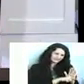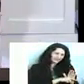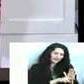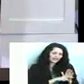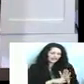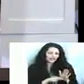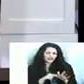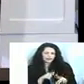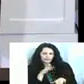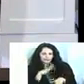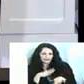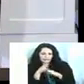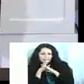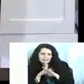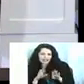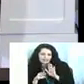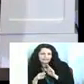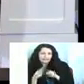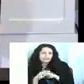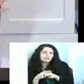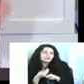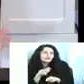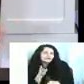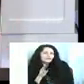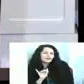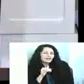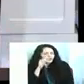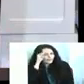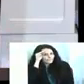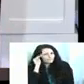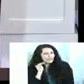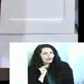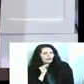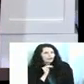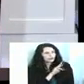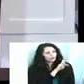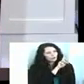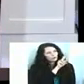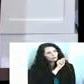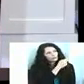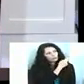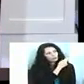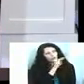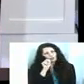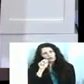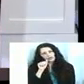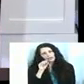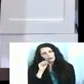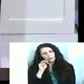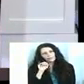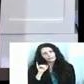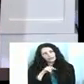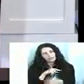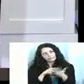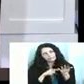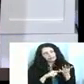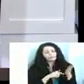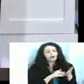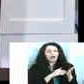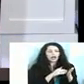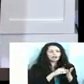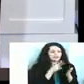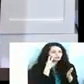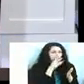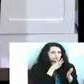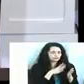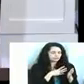name a few like Mary, and we could probably think about Ruth and Naomi, but often, over and over again, we see women who